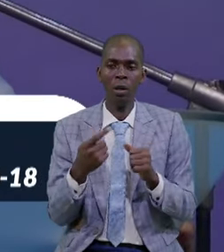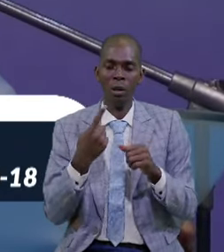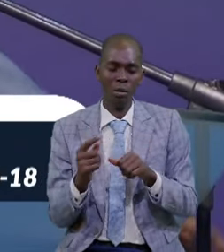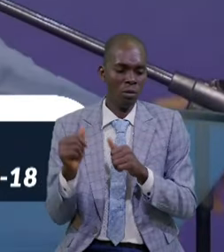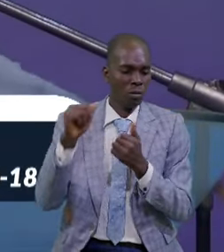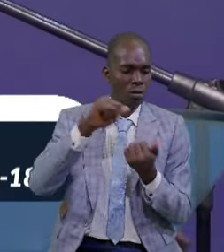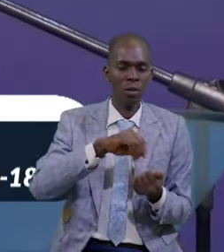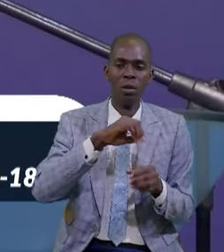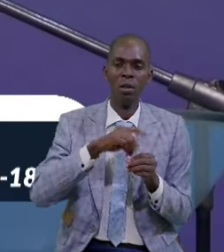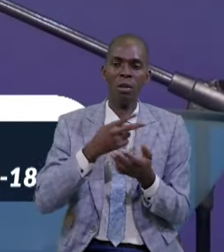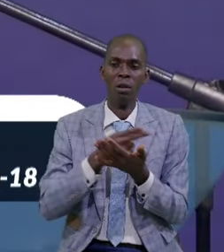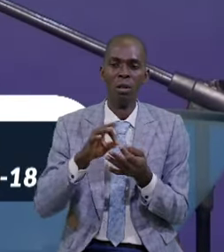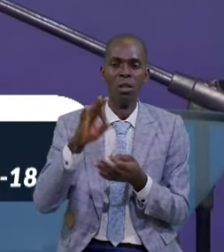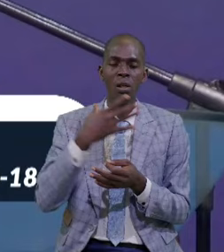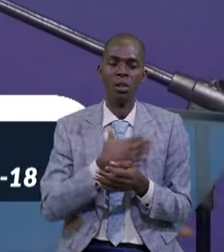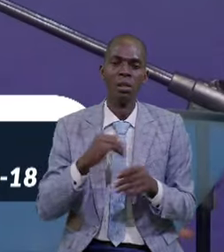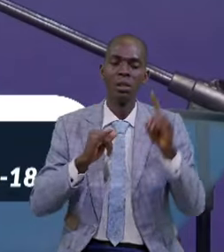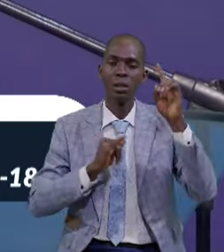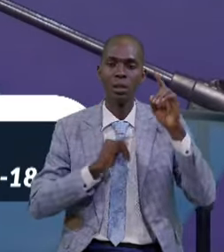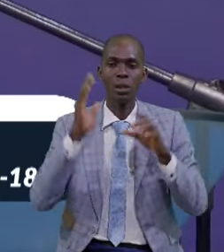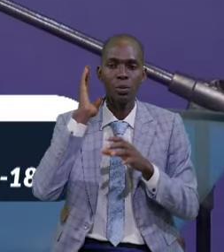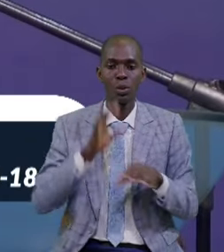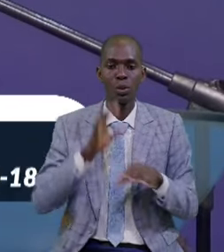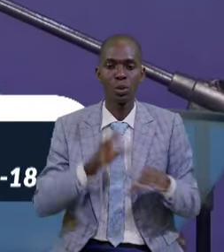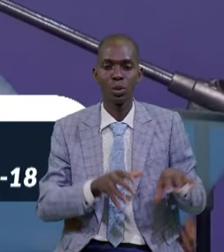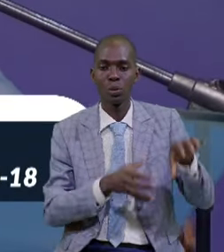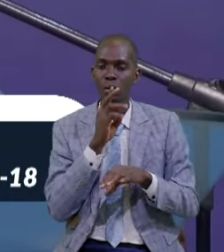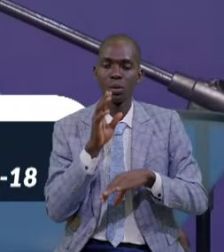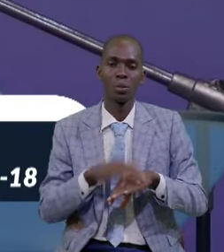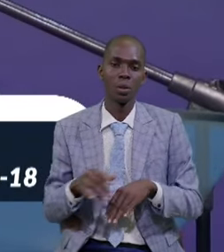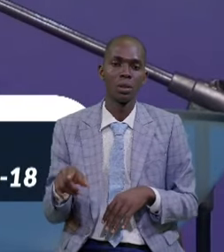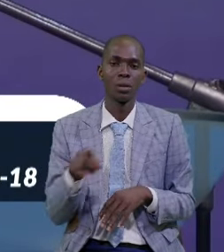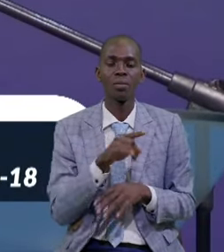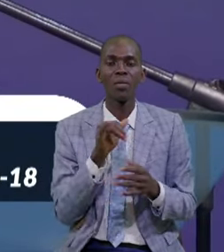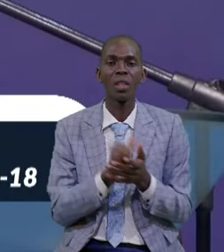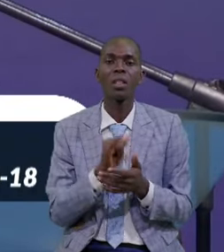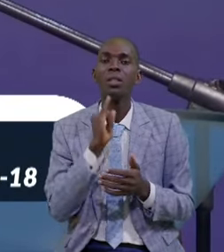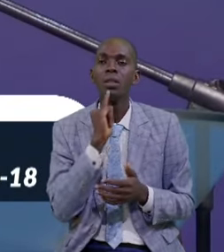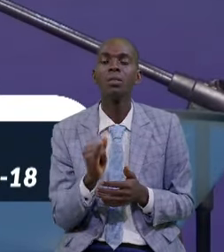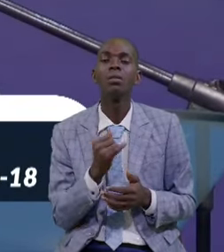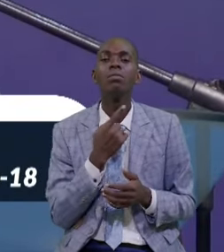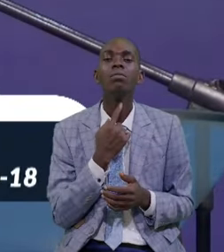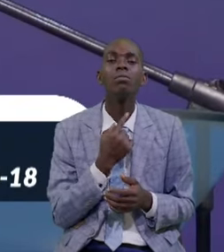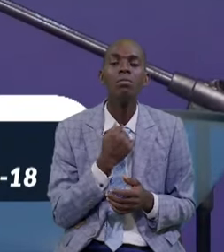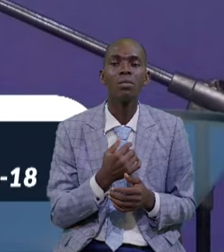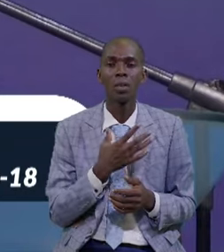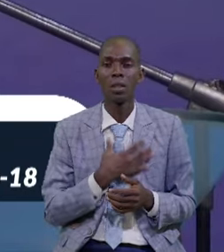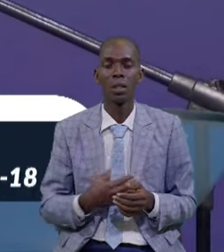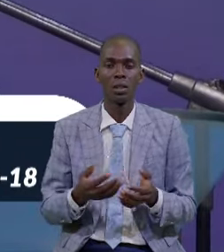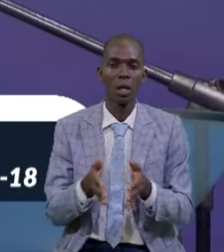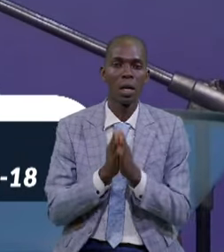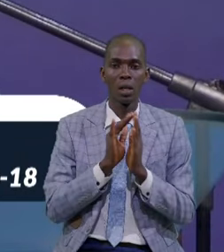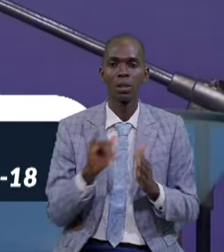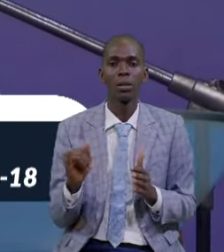Holy Ghost. And I will pour water upon him that is thirsty, and floods